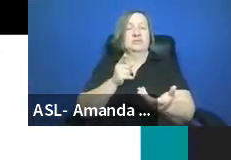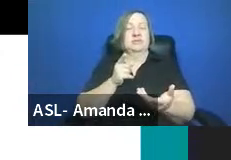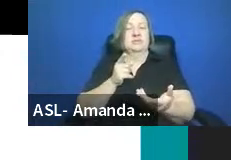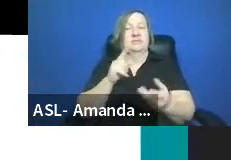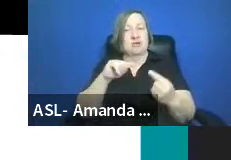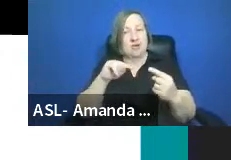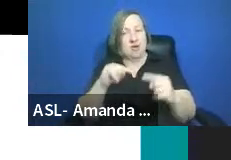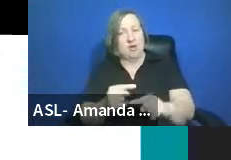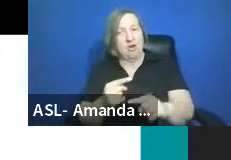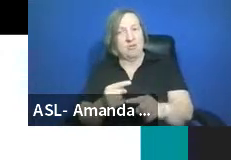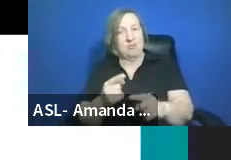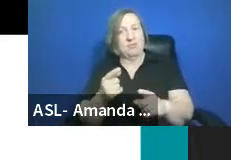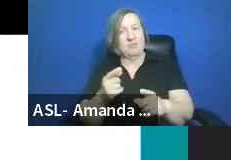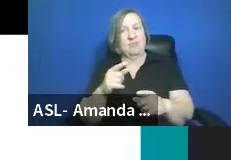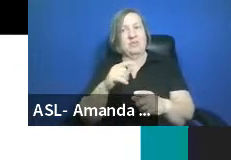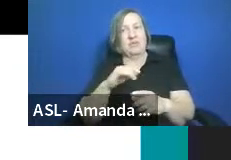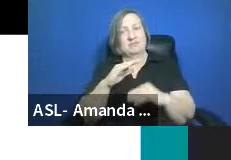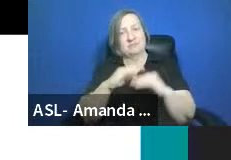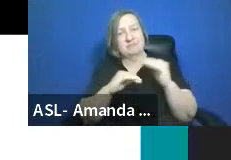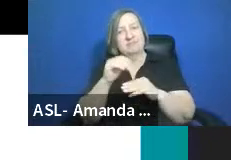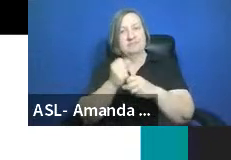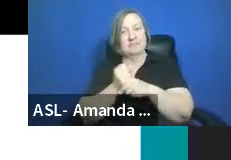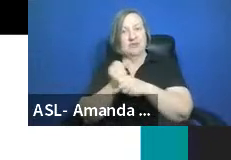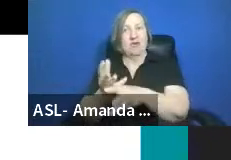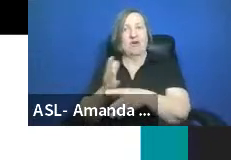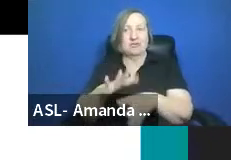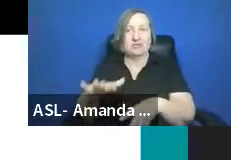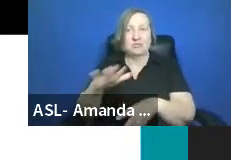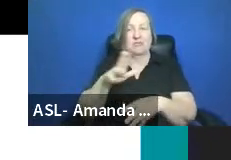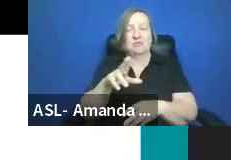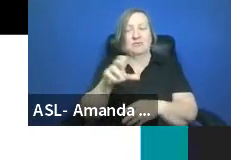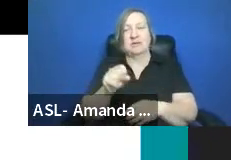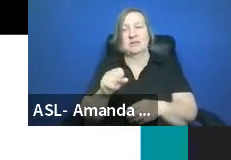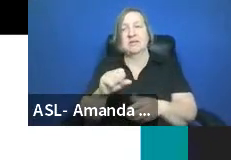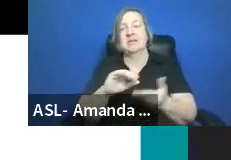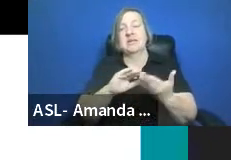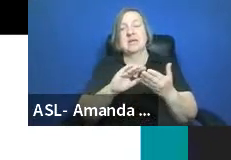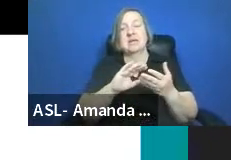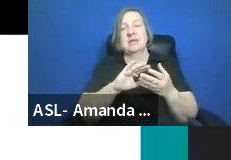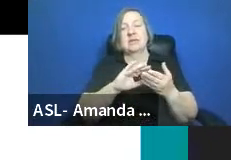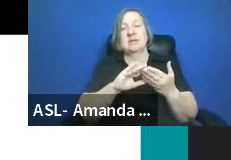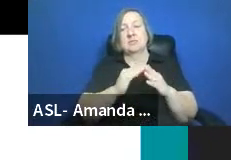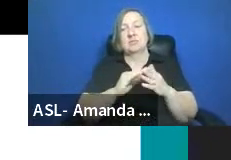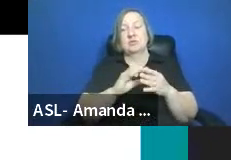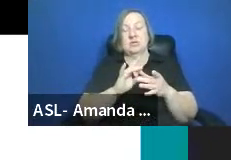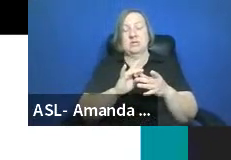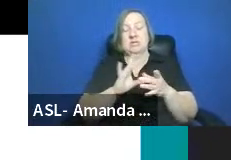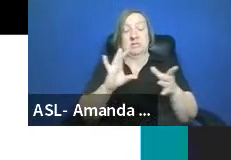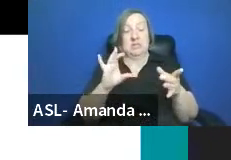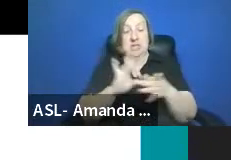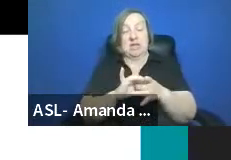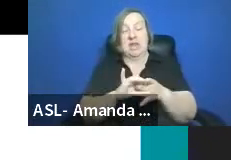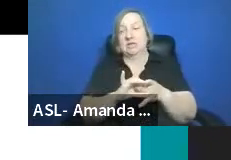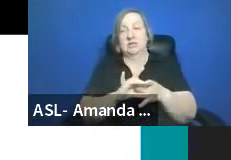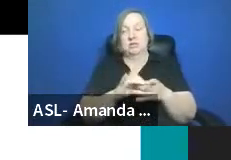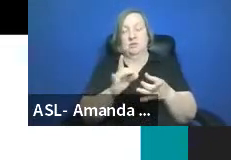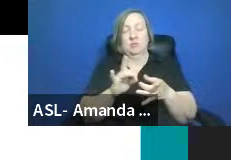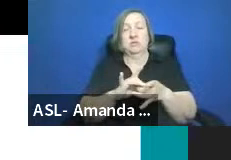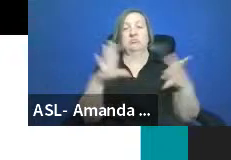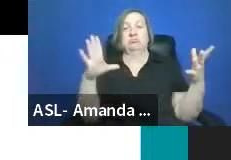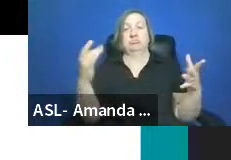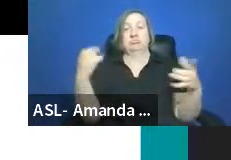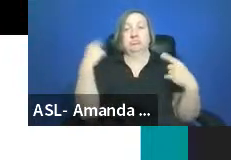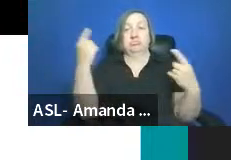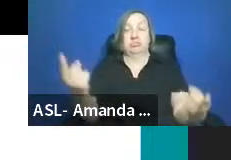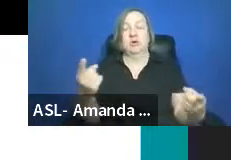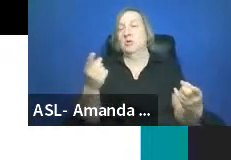infrastructure across the United States, where connection between communities has been severed. And this is not where we want to go with this project. We